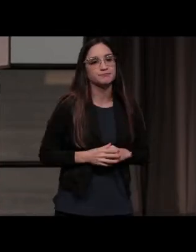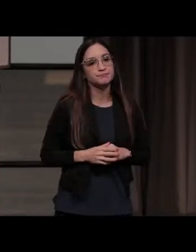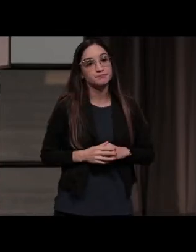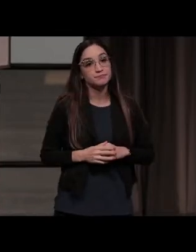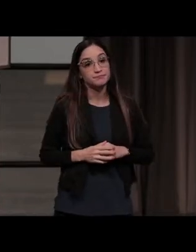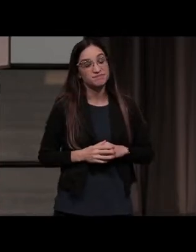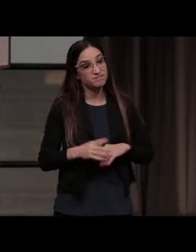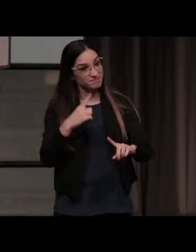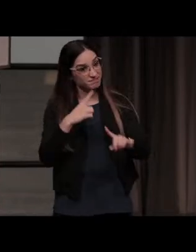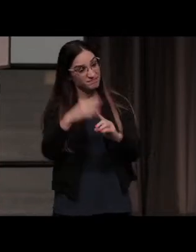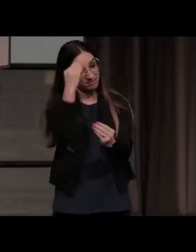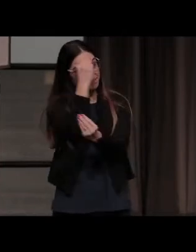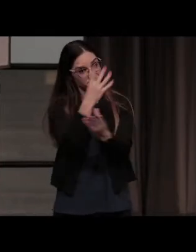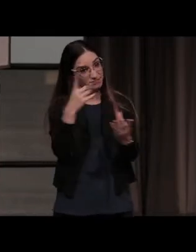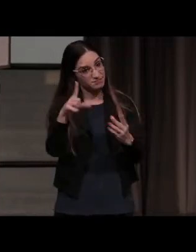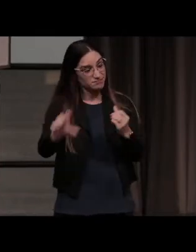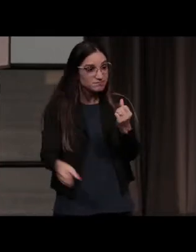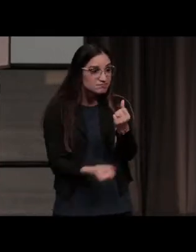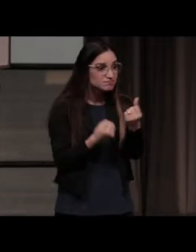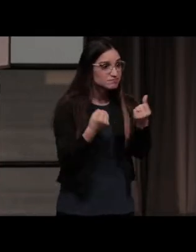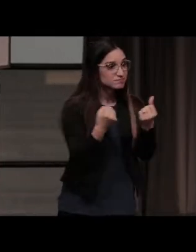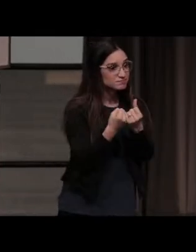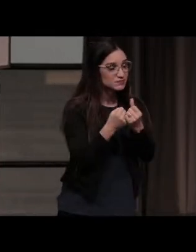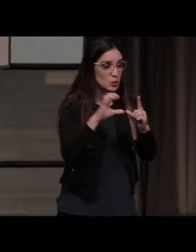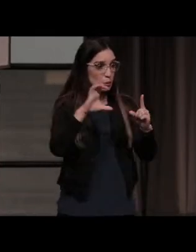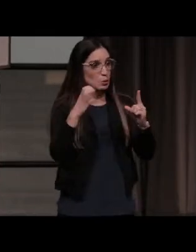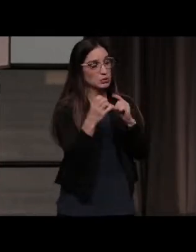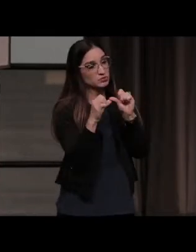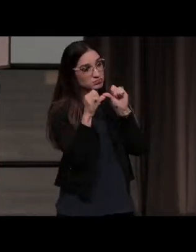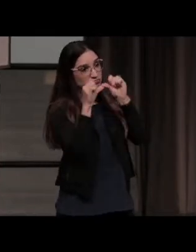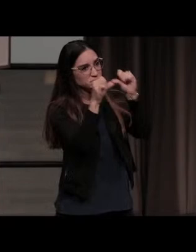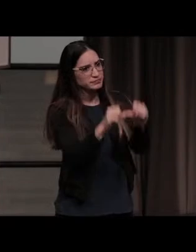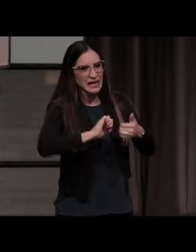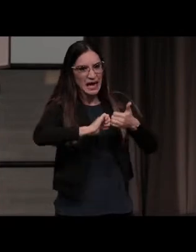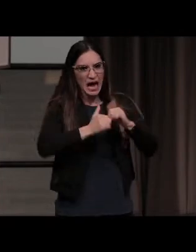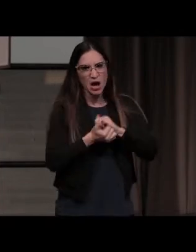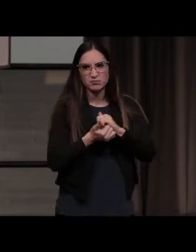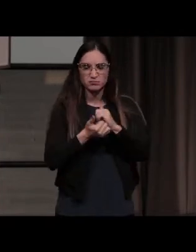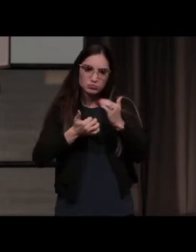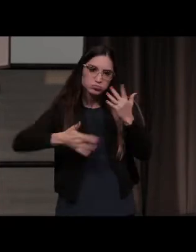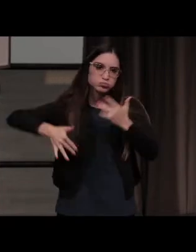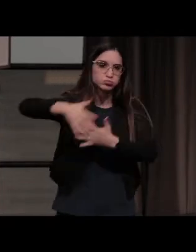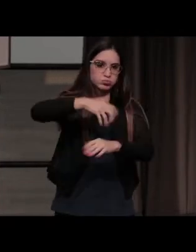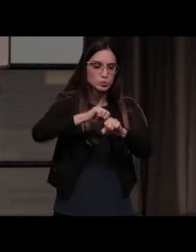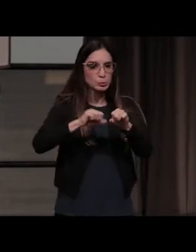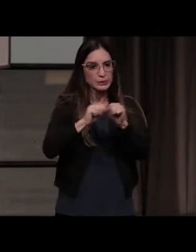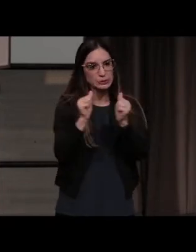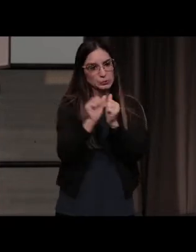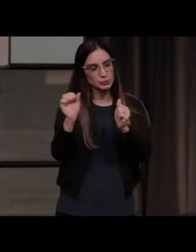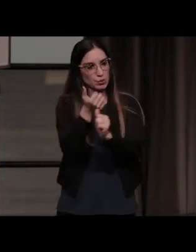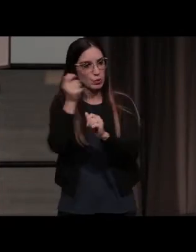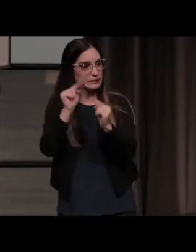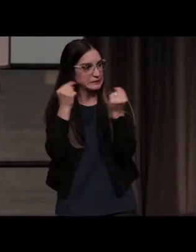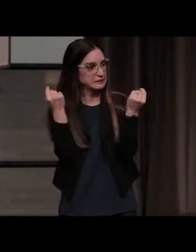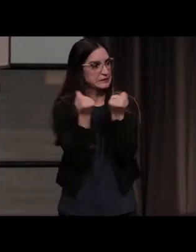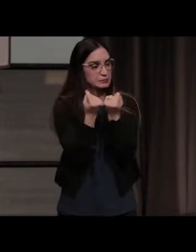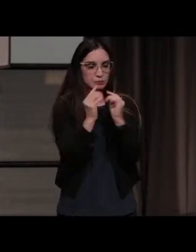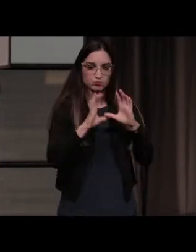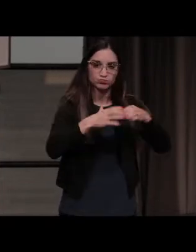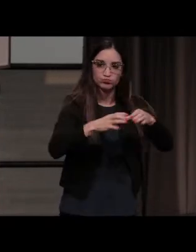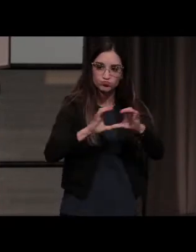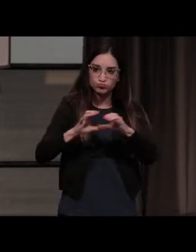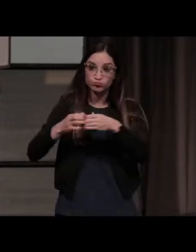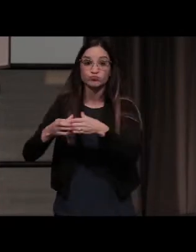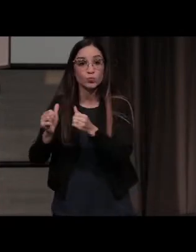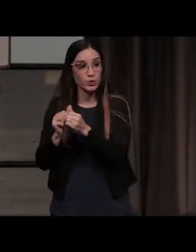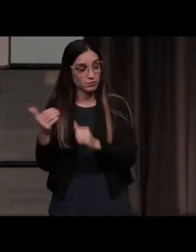They are also an advocate for cultural continuation through intergeneral organization and serve as a group leader for the Independent